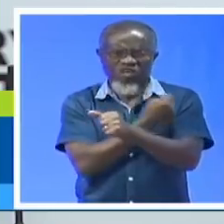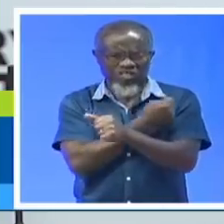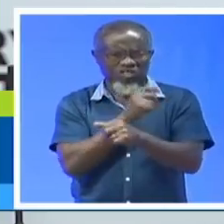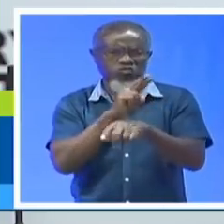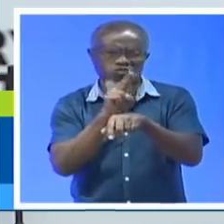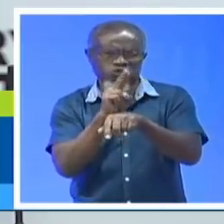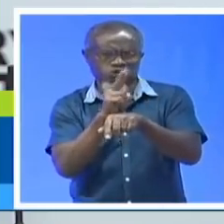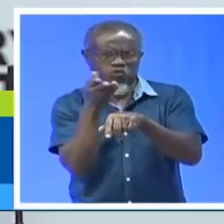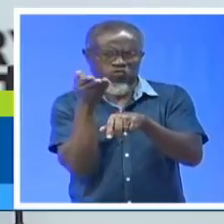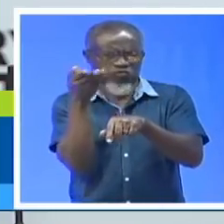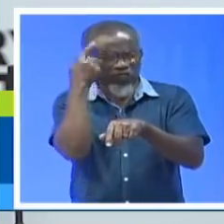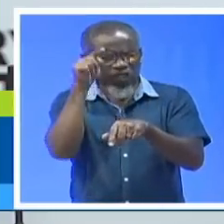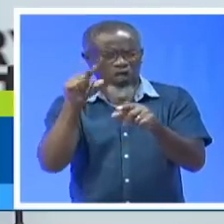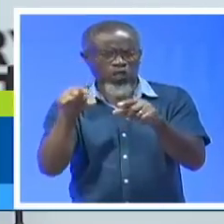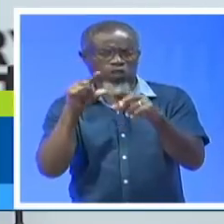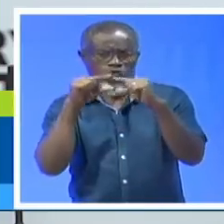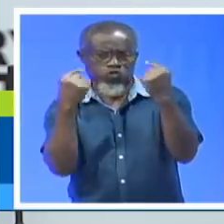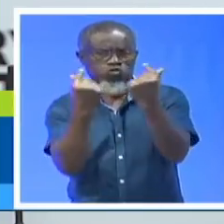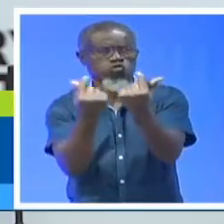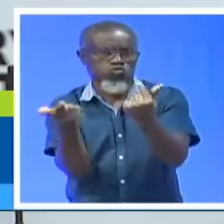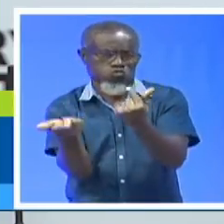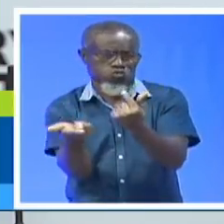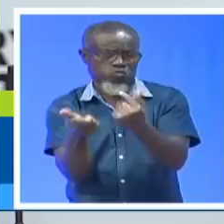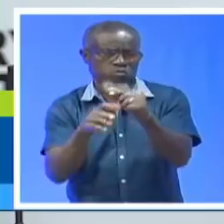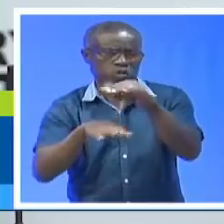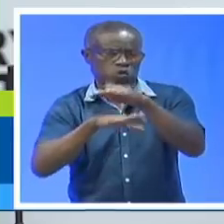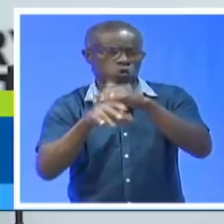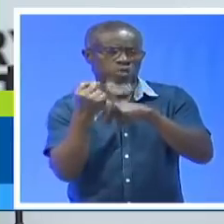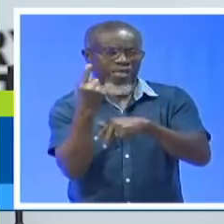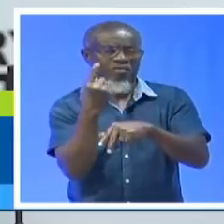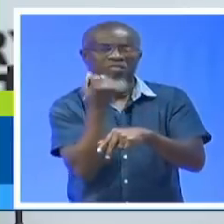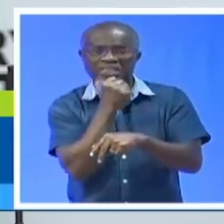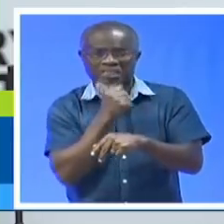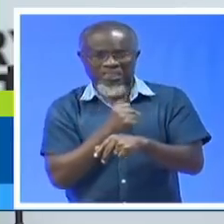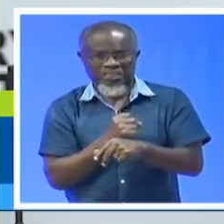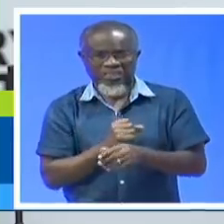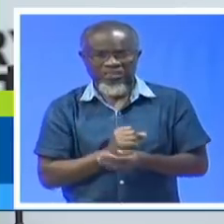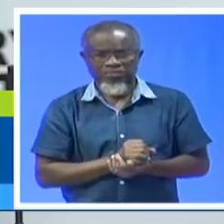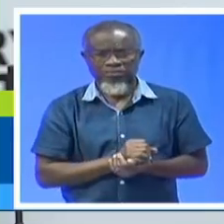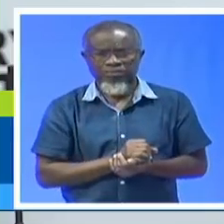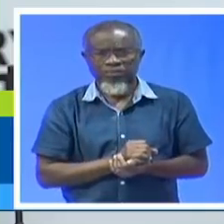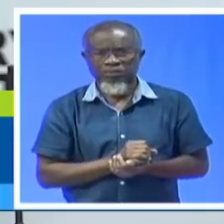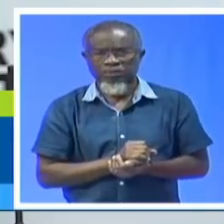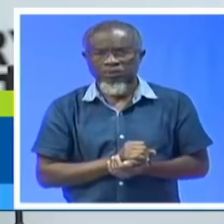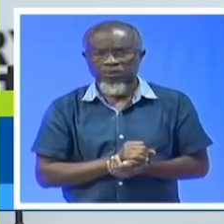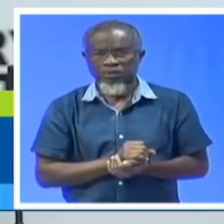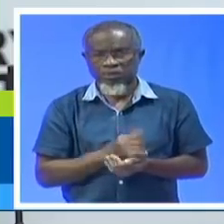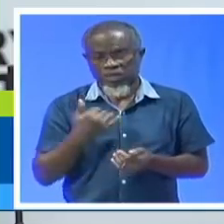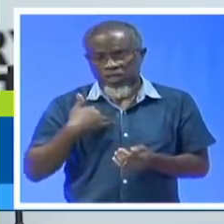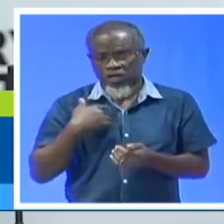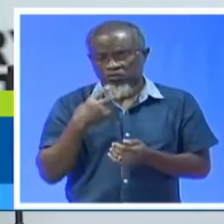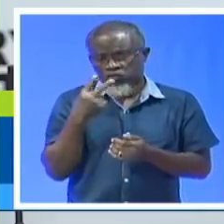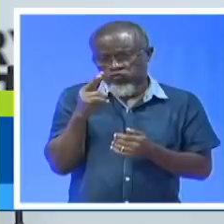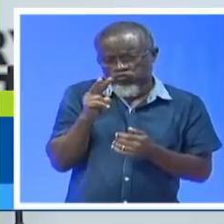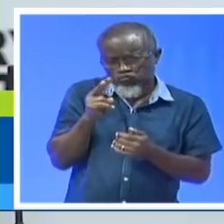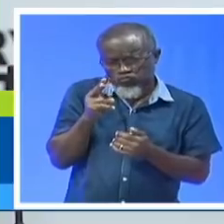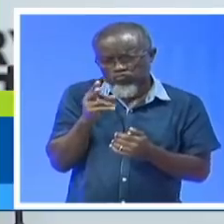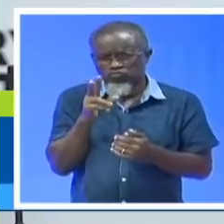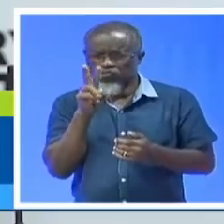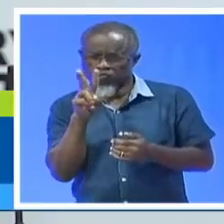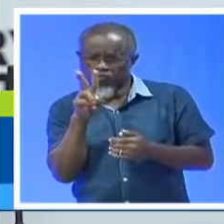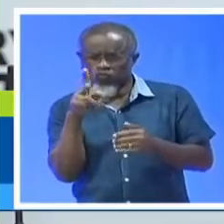that demographic. There are, as far as I know, 2 vaccines